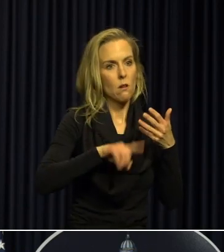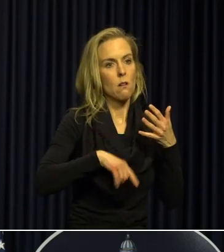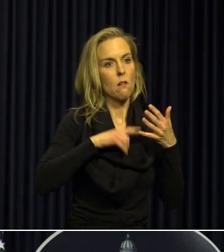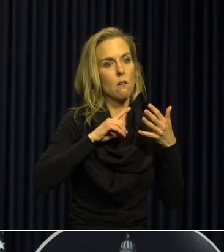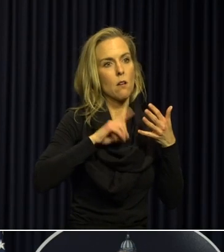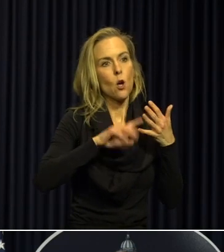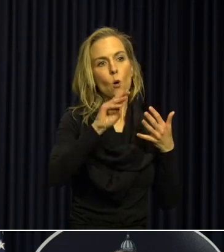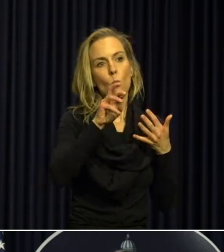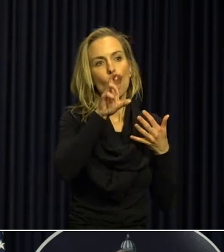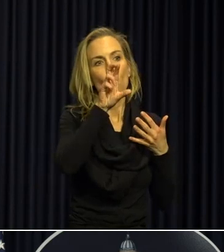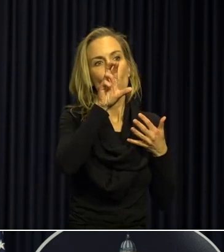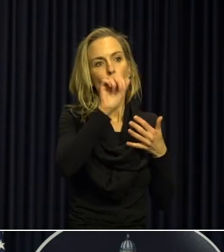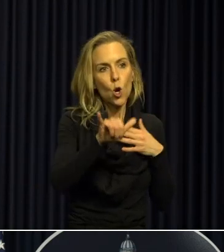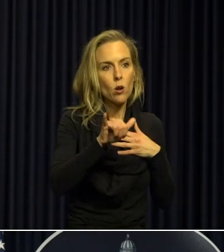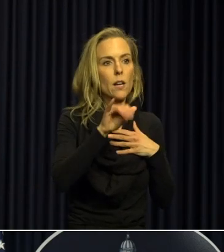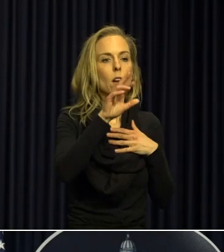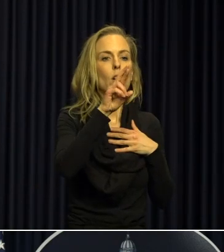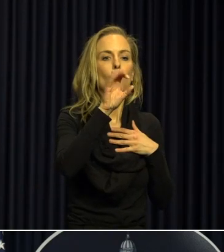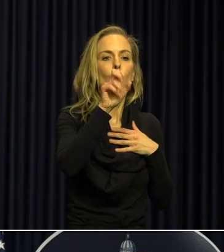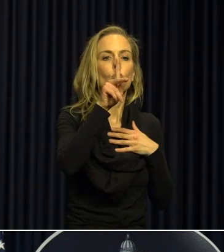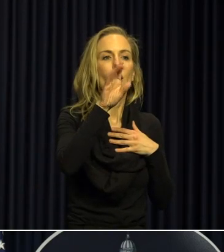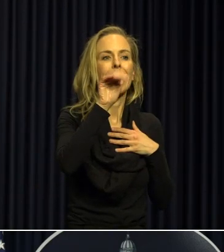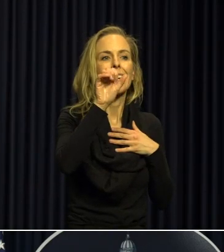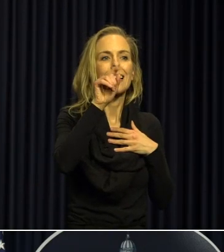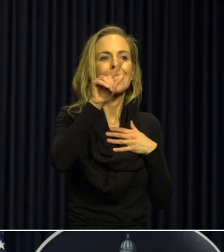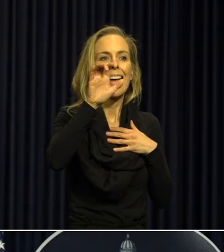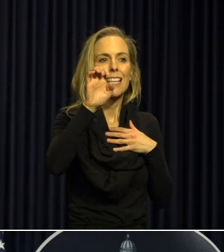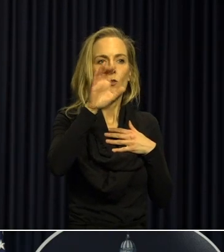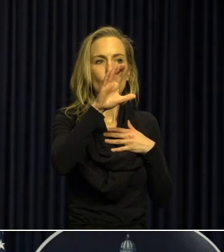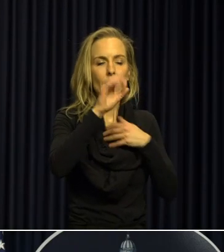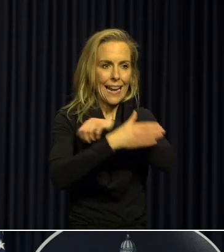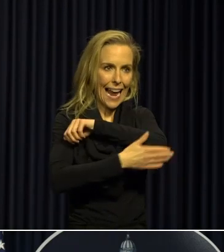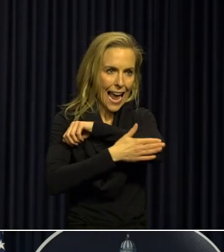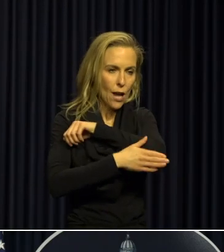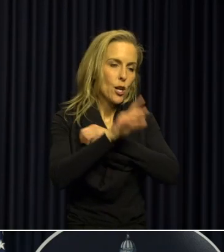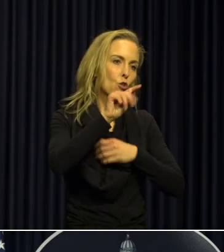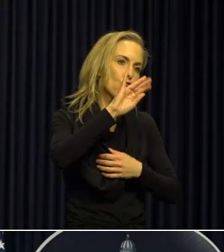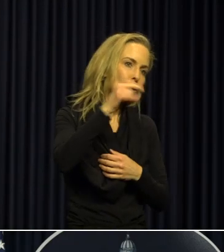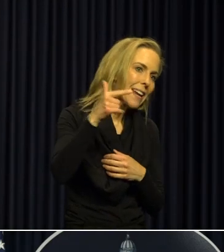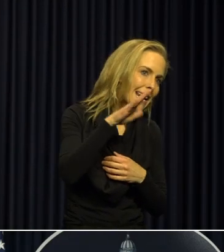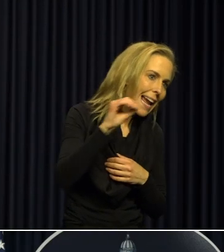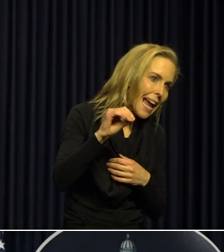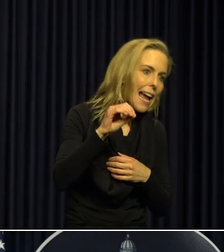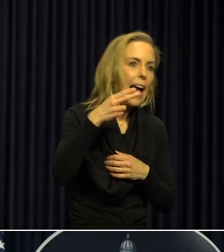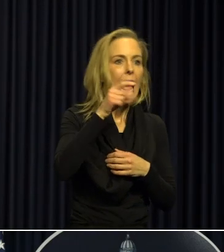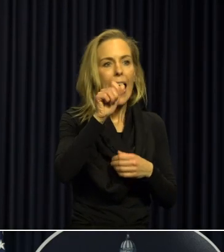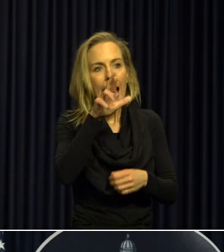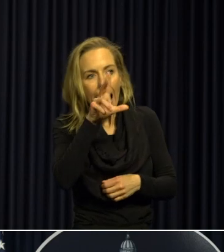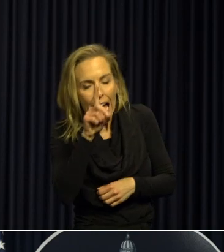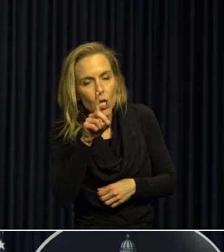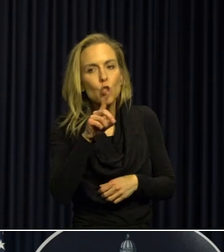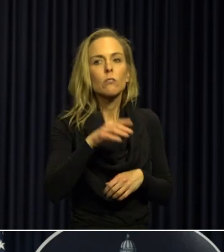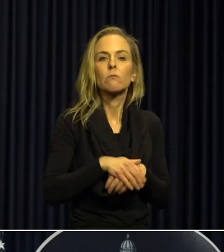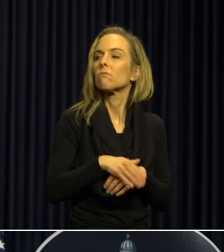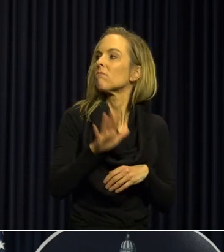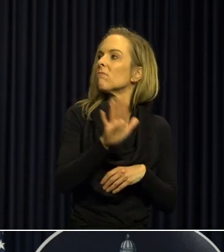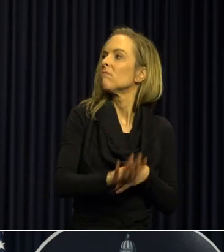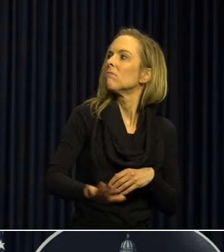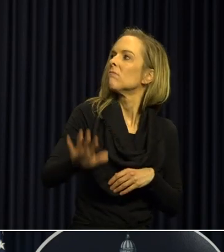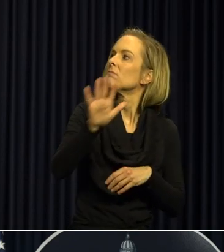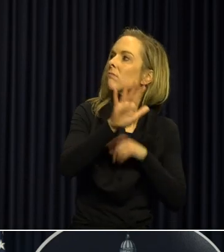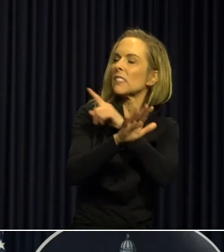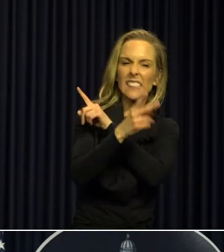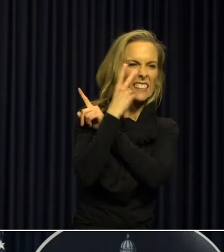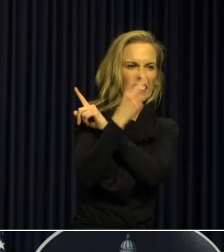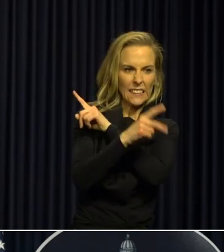in Murray. They're in Rockcastle County. They're in Trigg County. They're in Hazard. We talked about